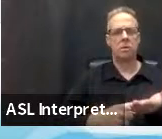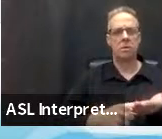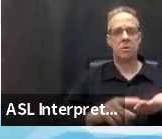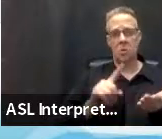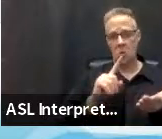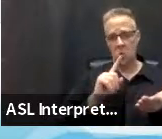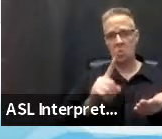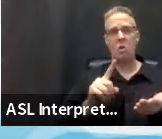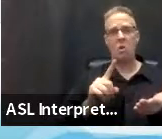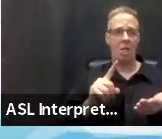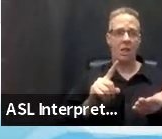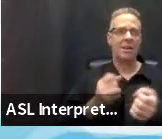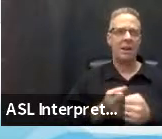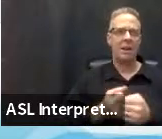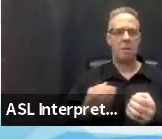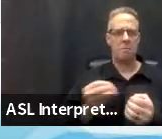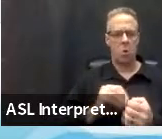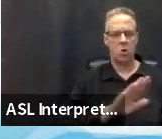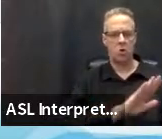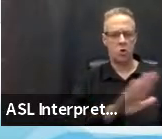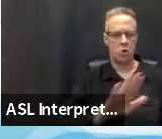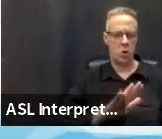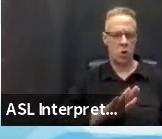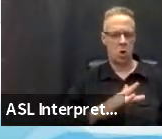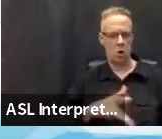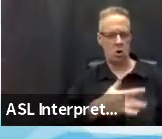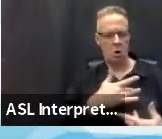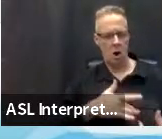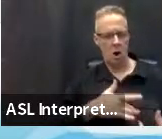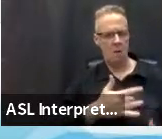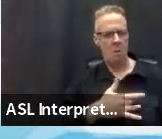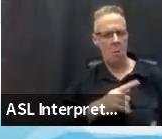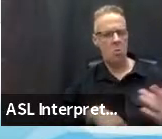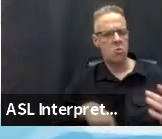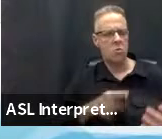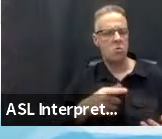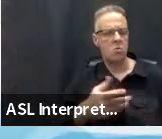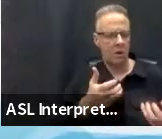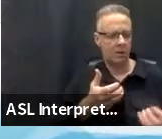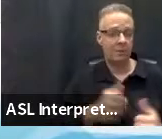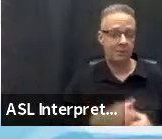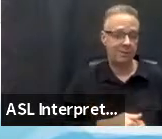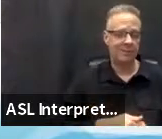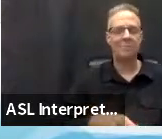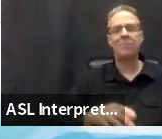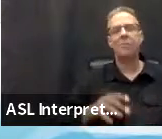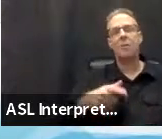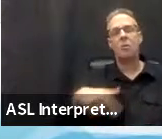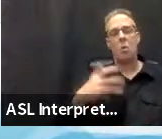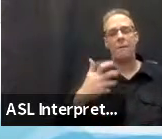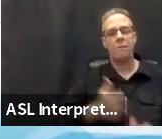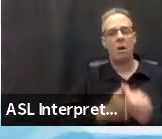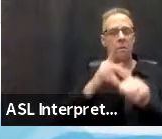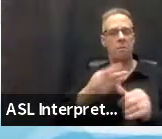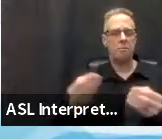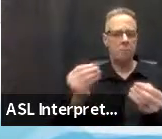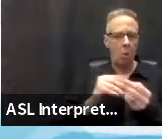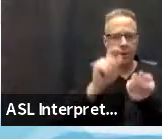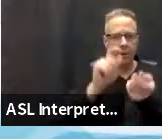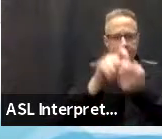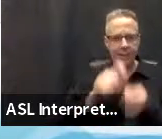kind of getting to more your heart than your head. And if you want to follow up with more, you know,